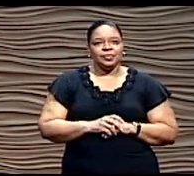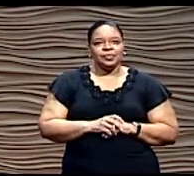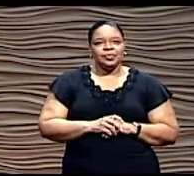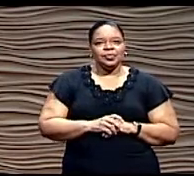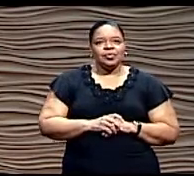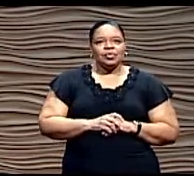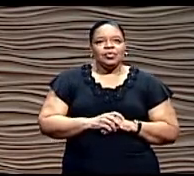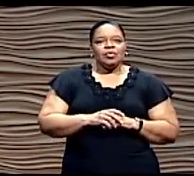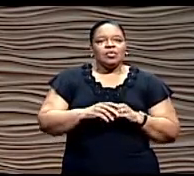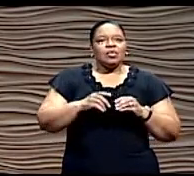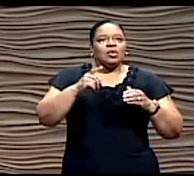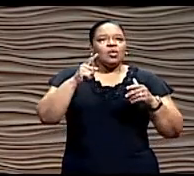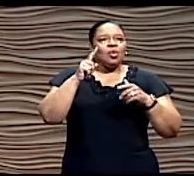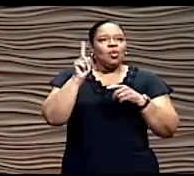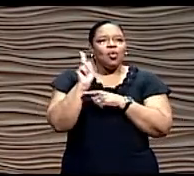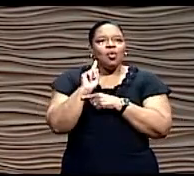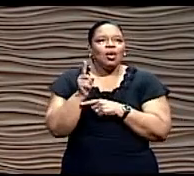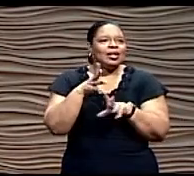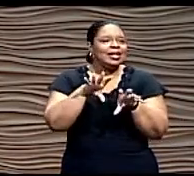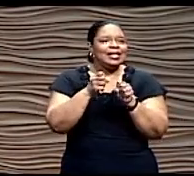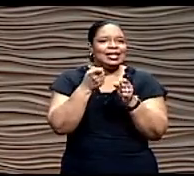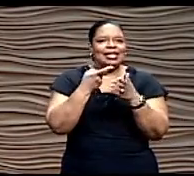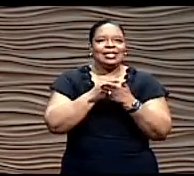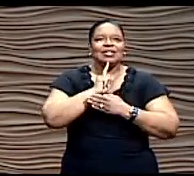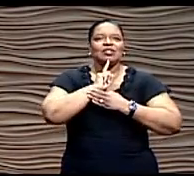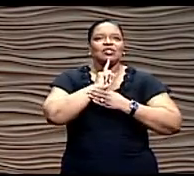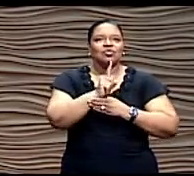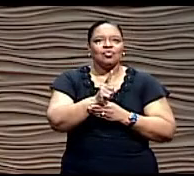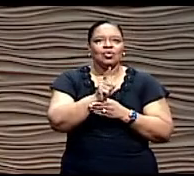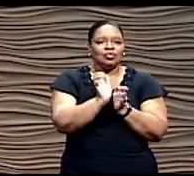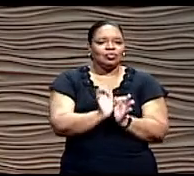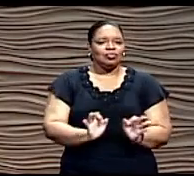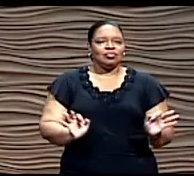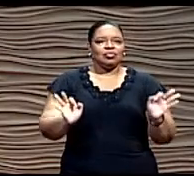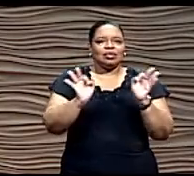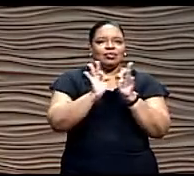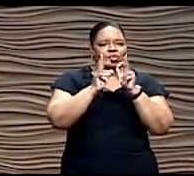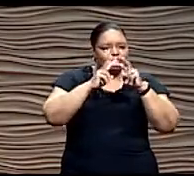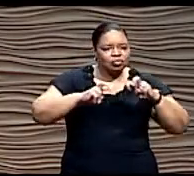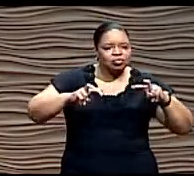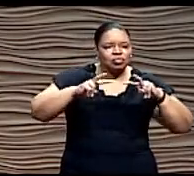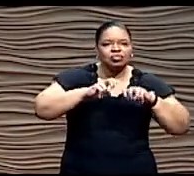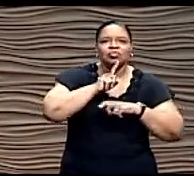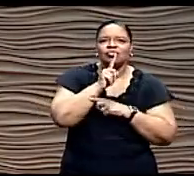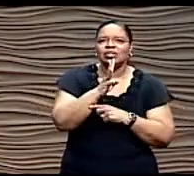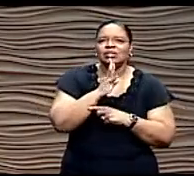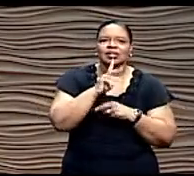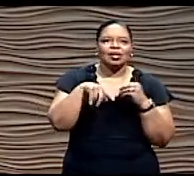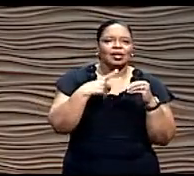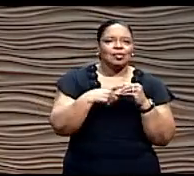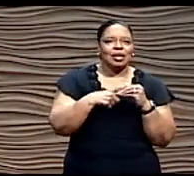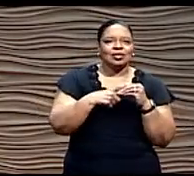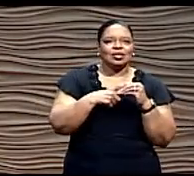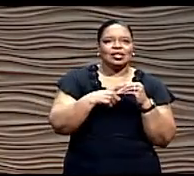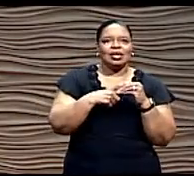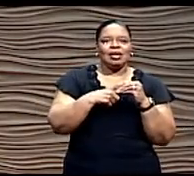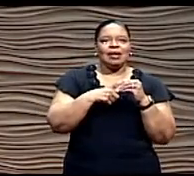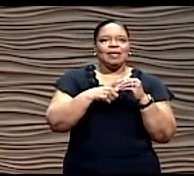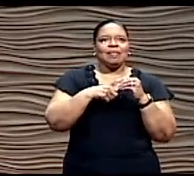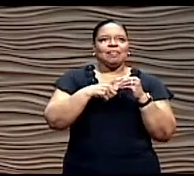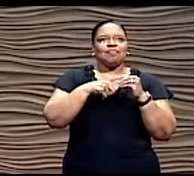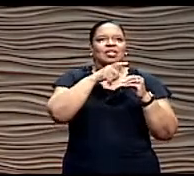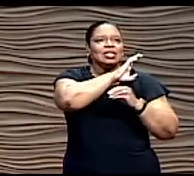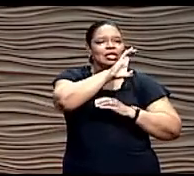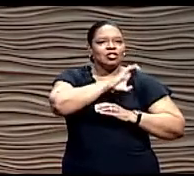is where did they get this incredible insight to speak of the attributes of God in